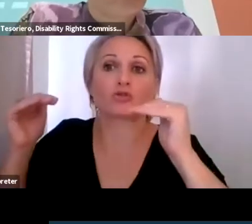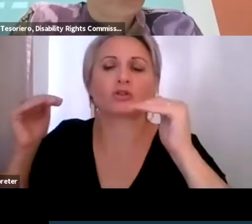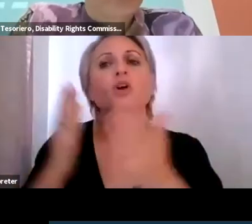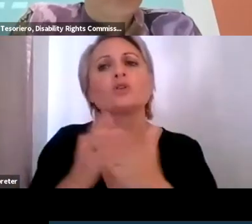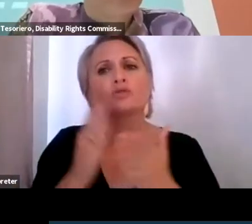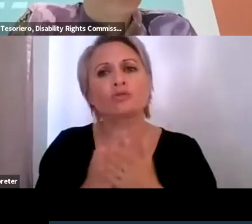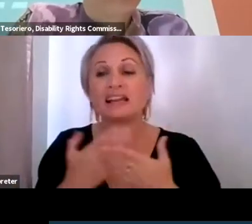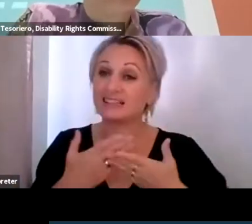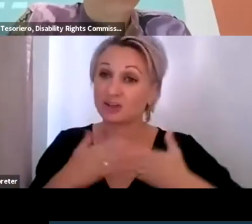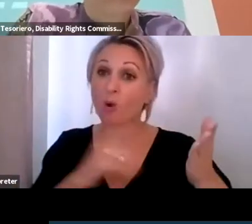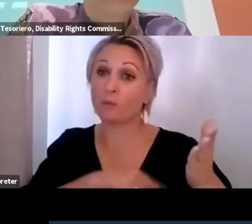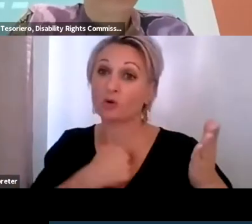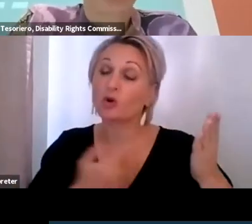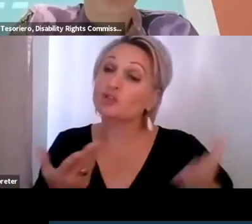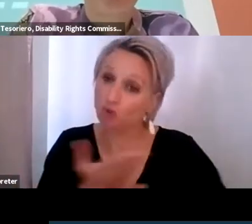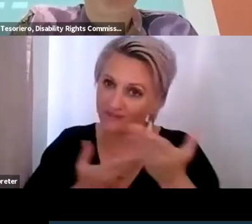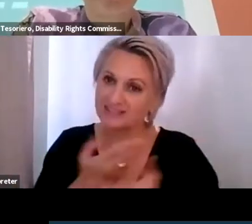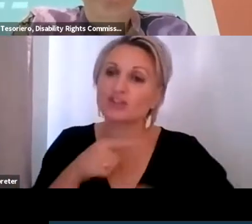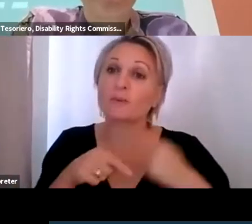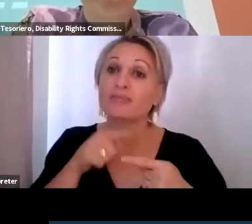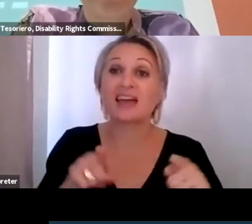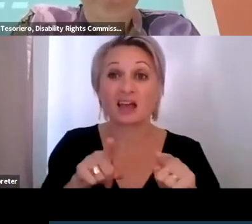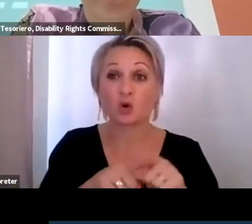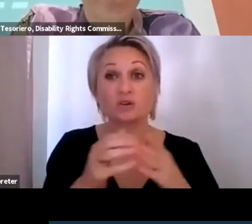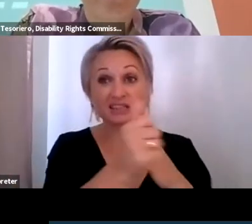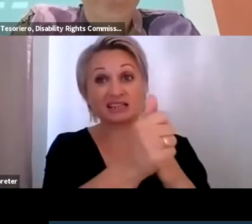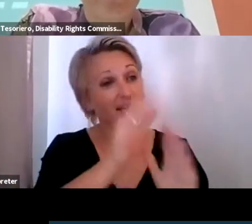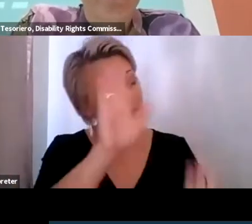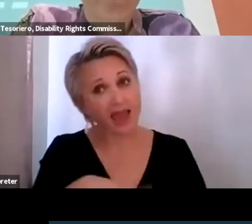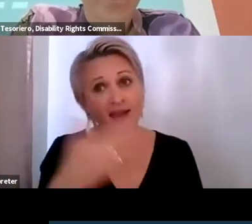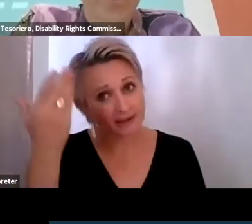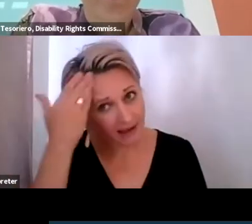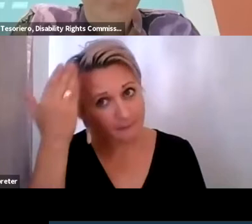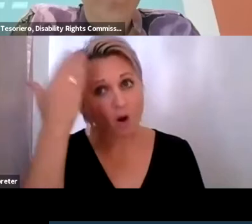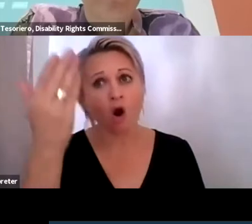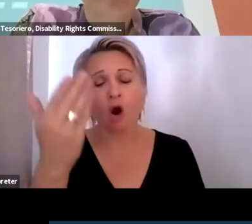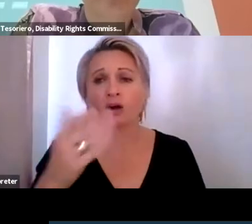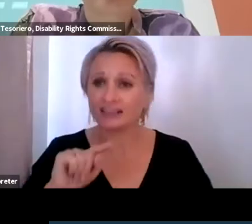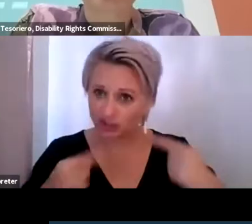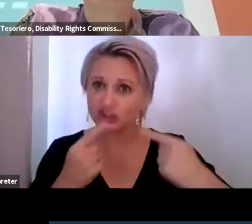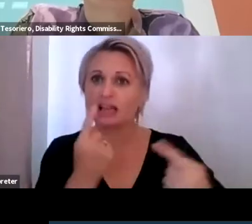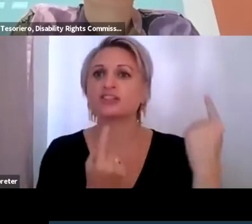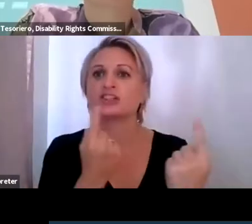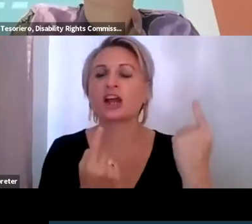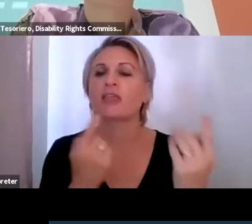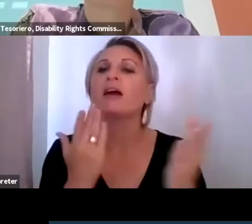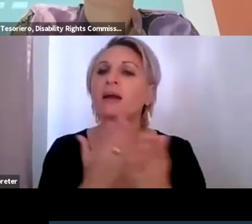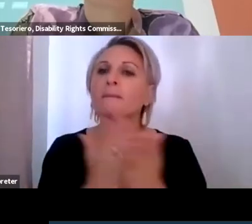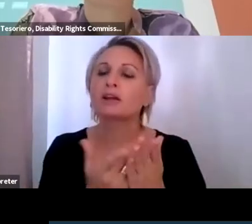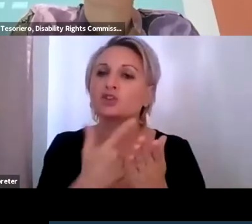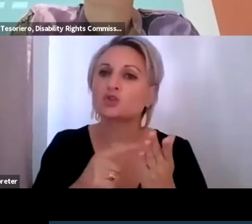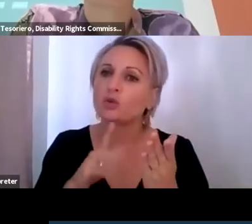openly about it, and it's leaders calling each other out and challenging each other to make sure that we can drive the